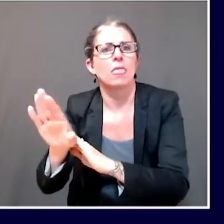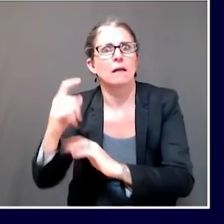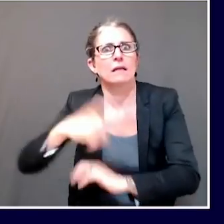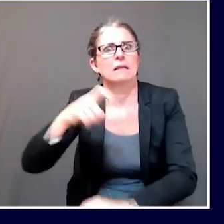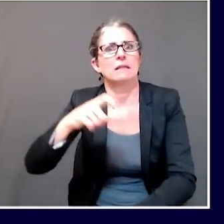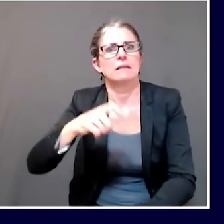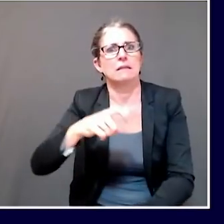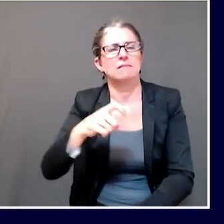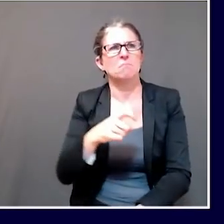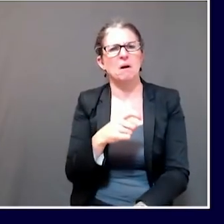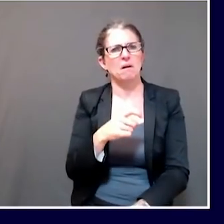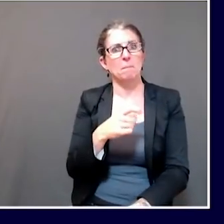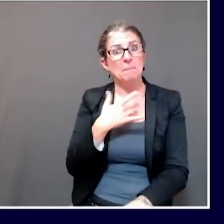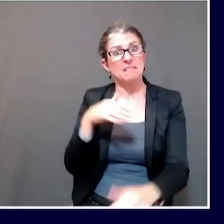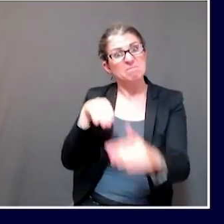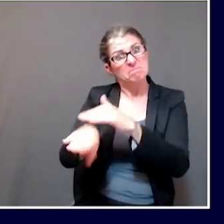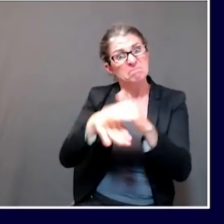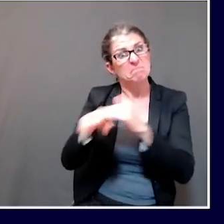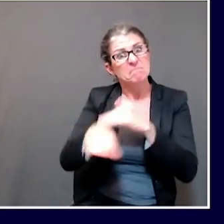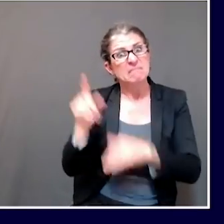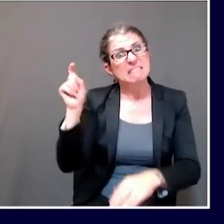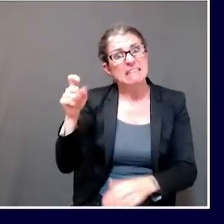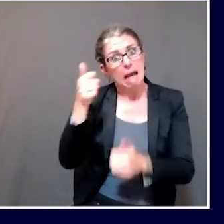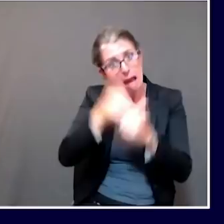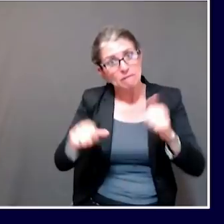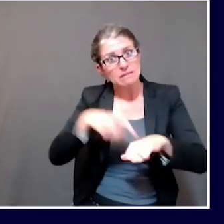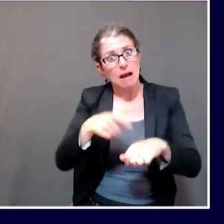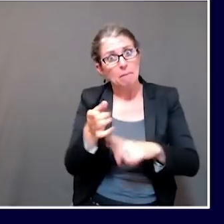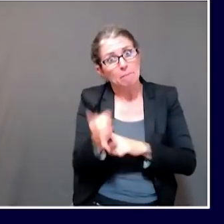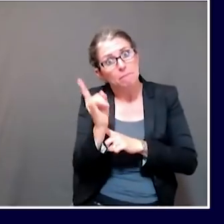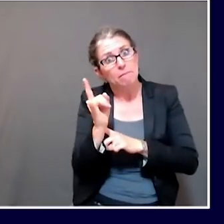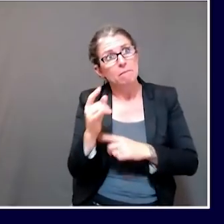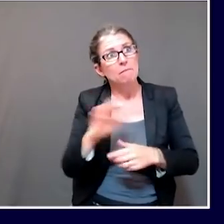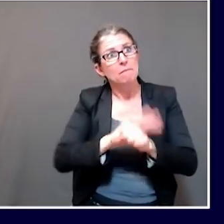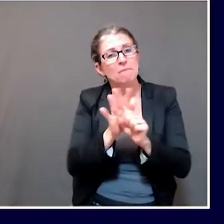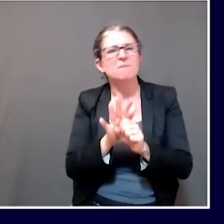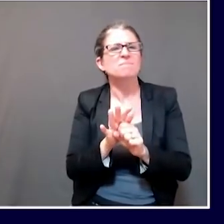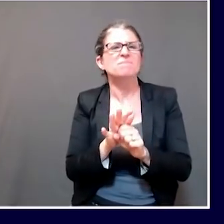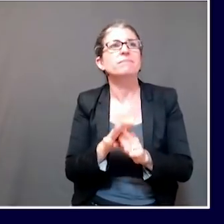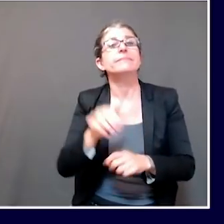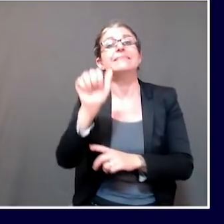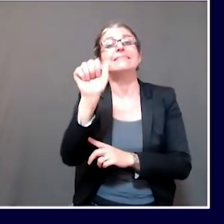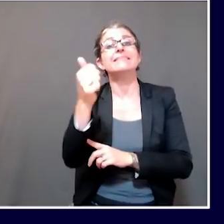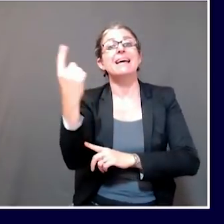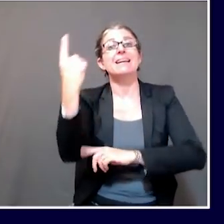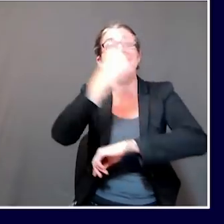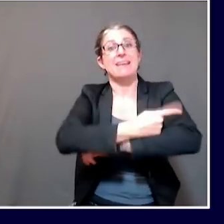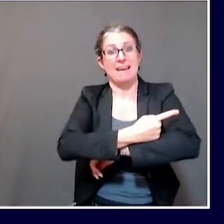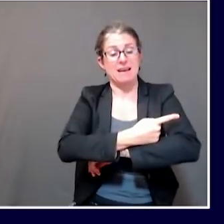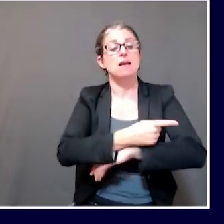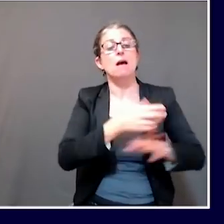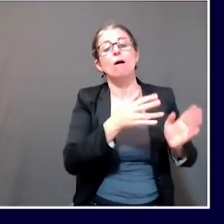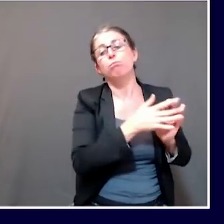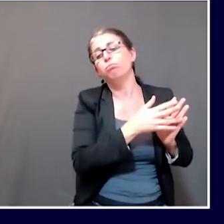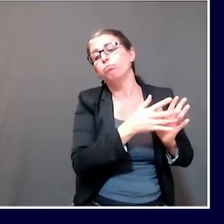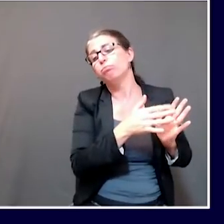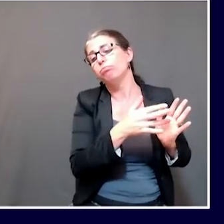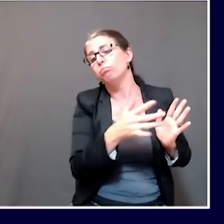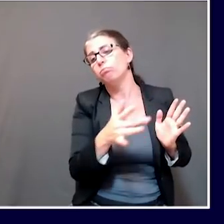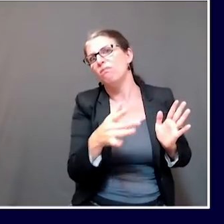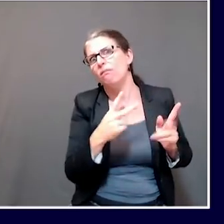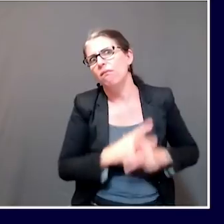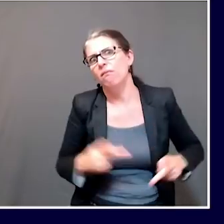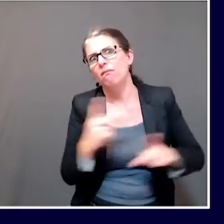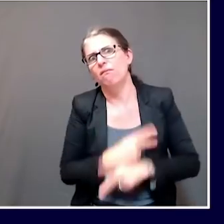after someone has developed symptoms of COVID-19. It's around 10 days or so that they may need hospitalization, 8 to